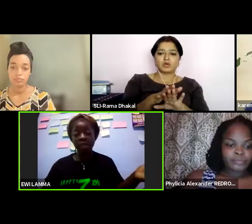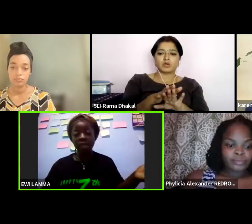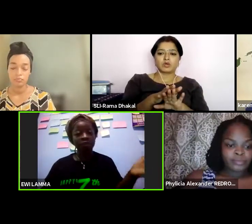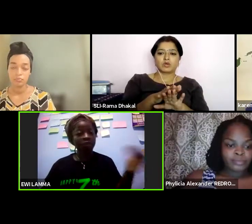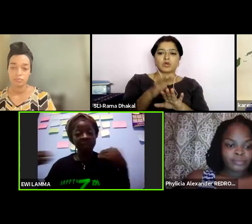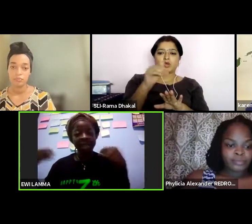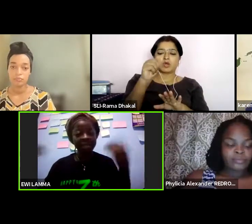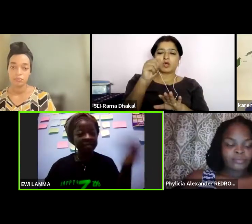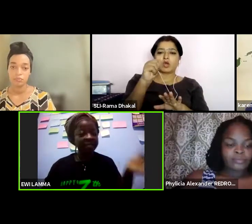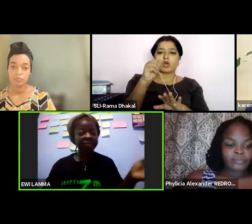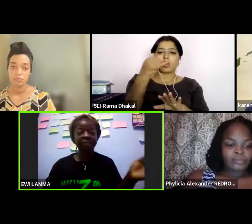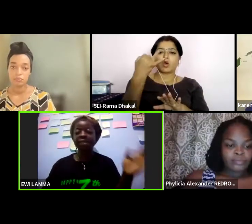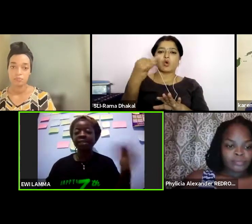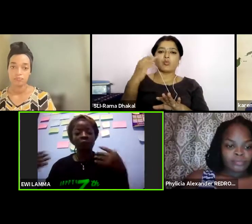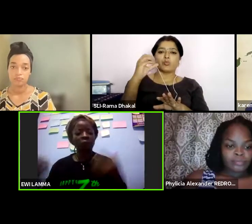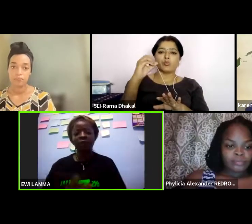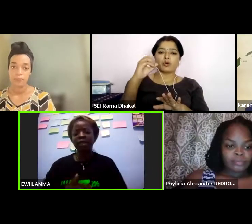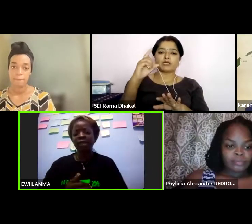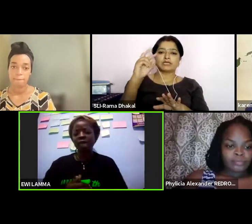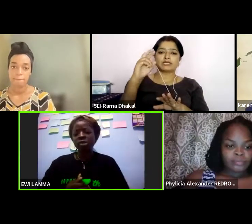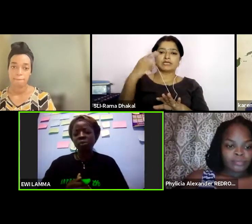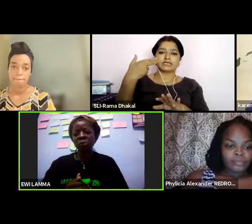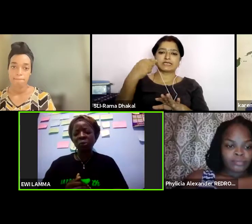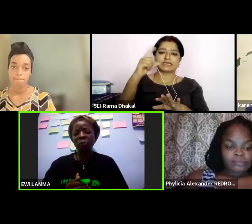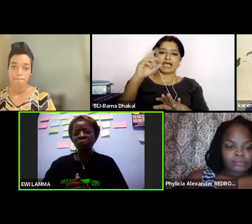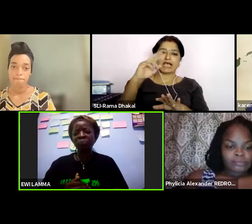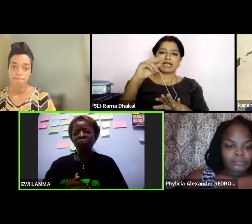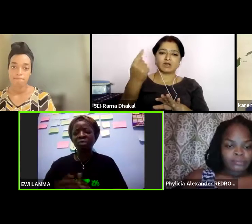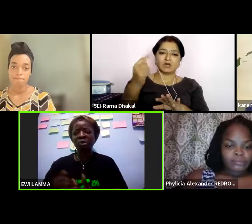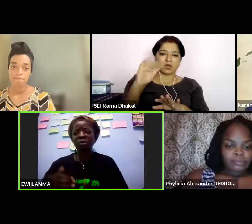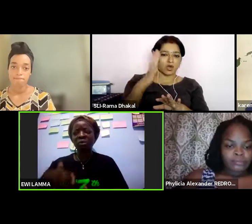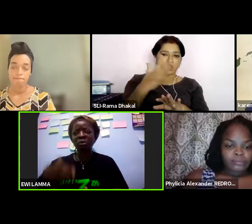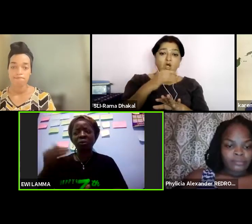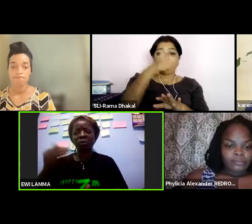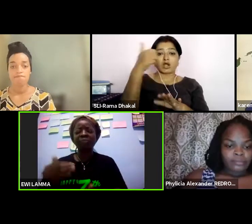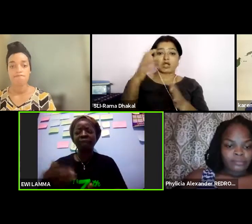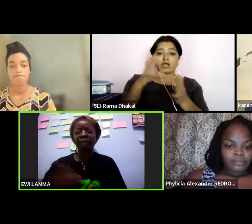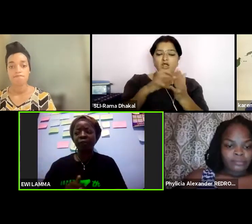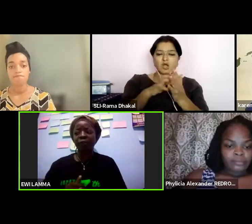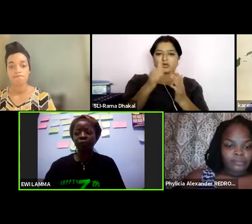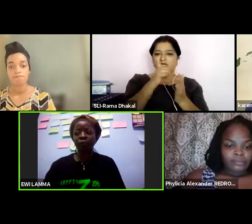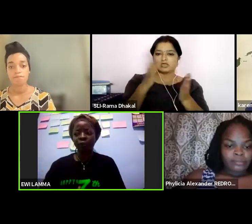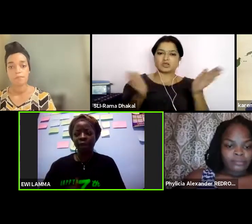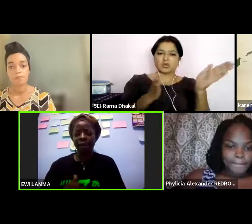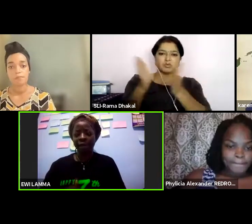way, some died in the seas and all of that. So one thing